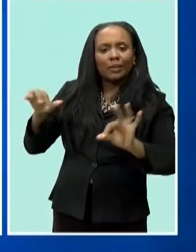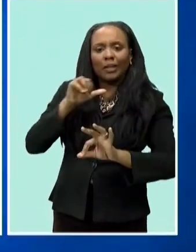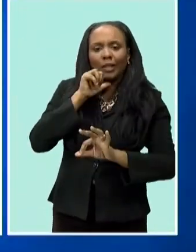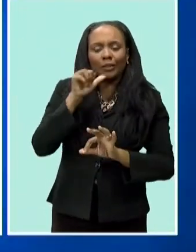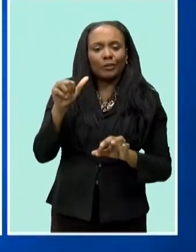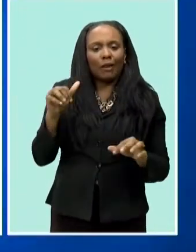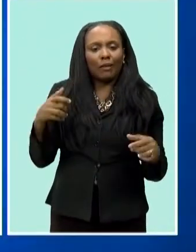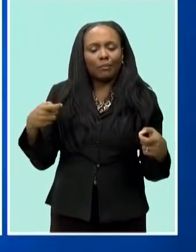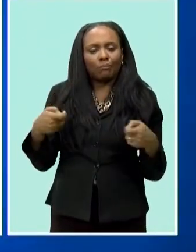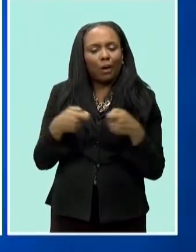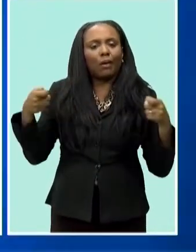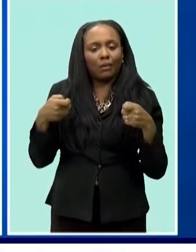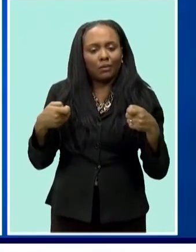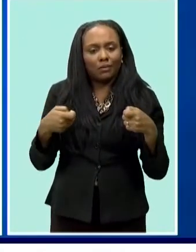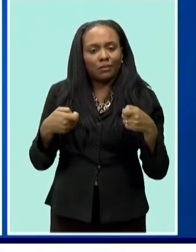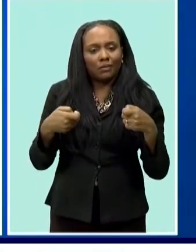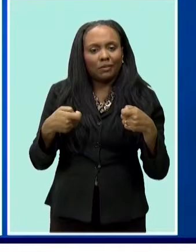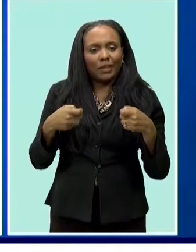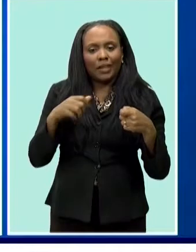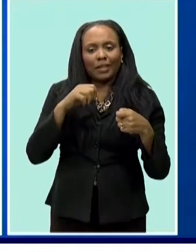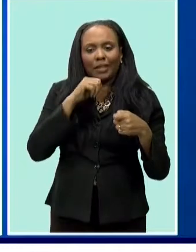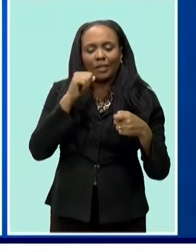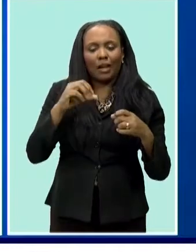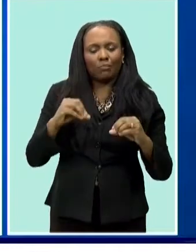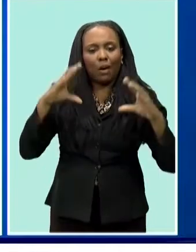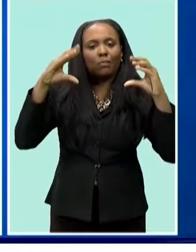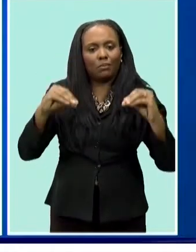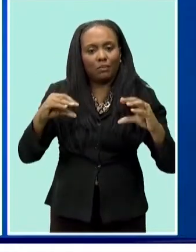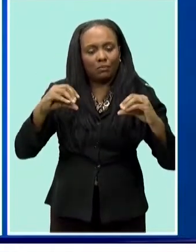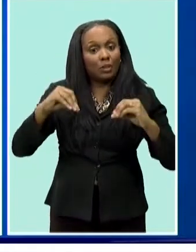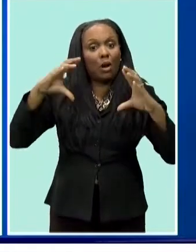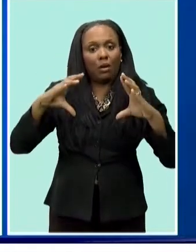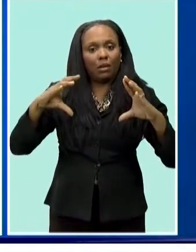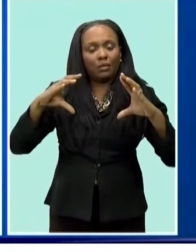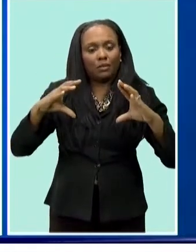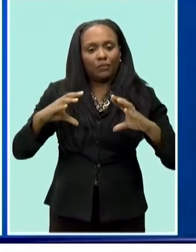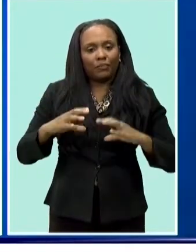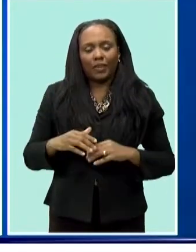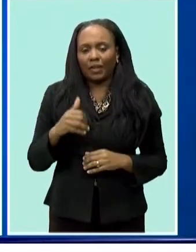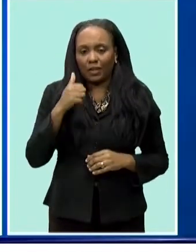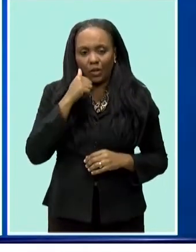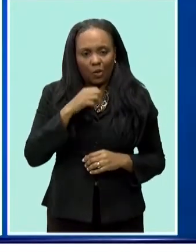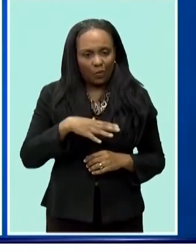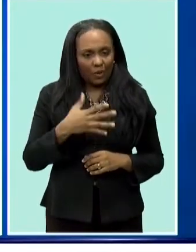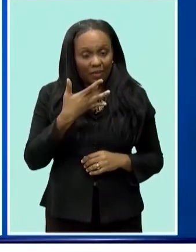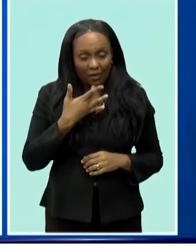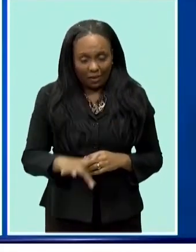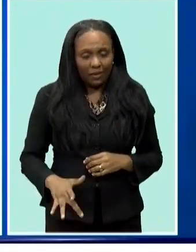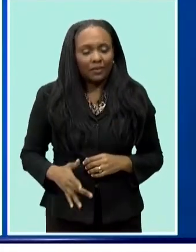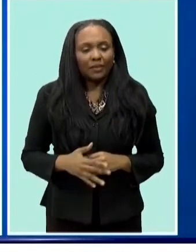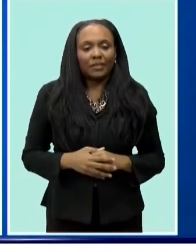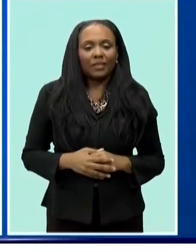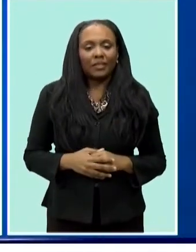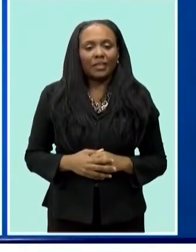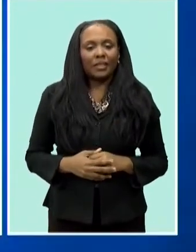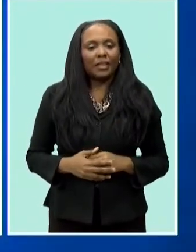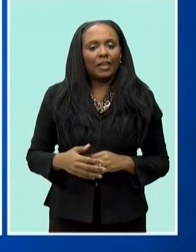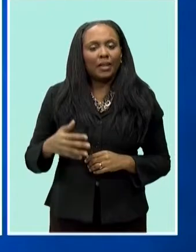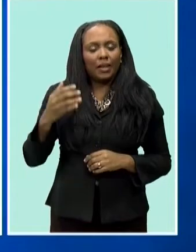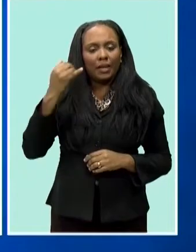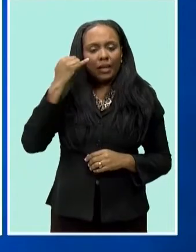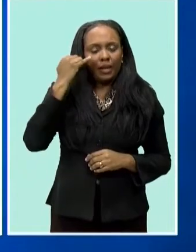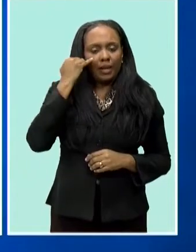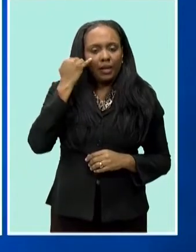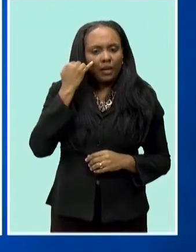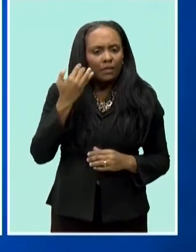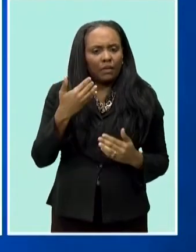was a line that goes to anchor rod on the ground. However, it can still be energized in the event